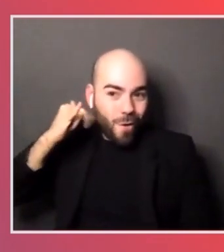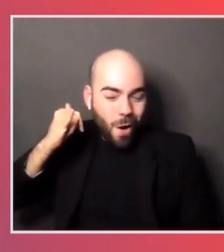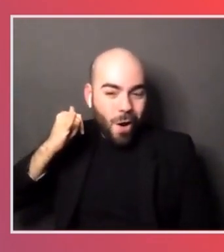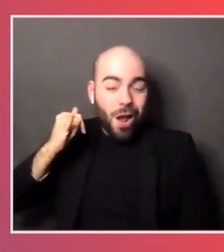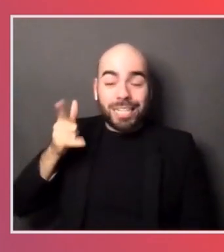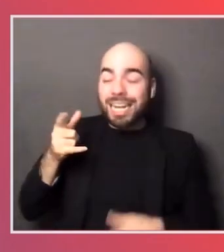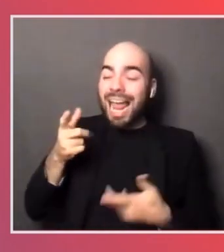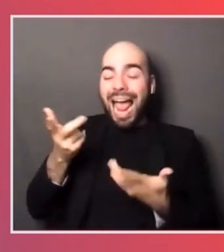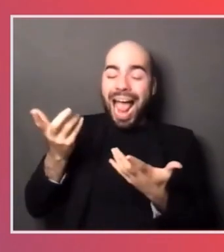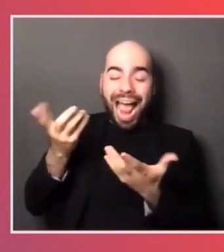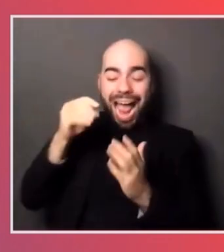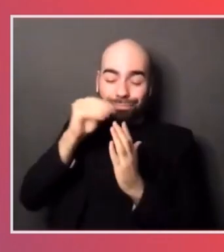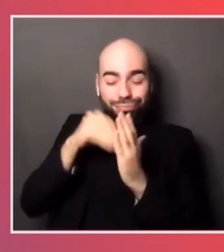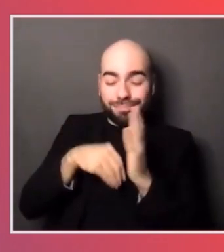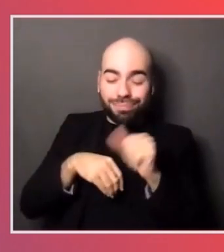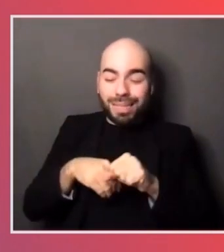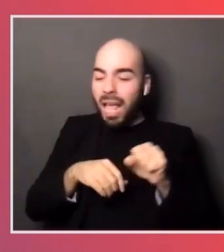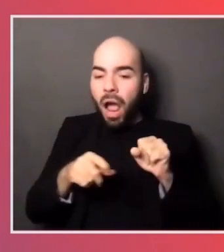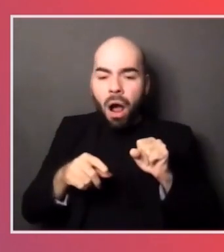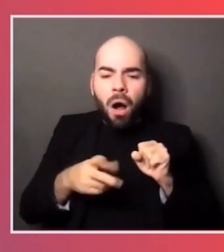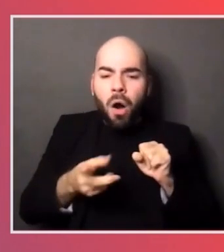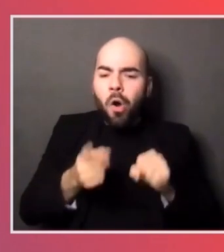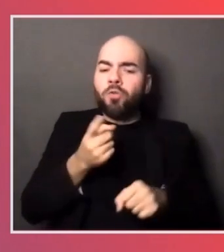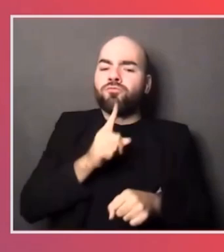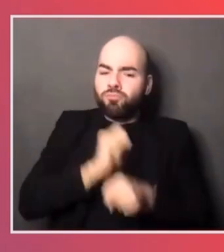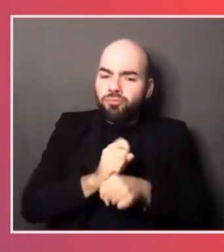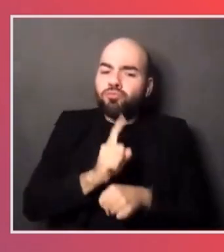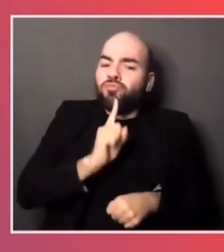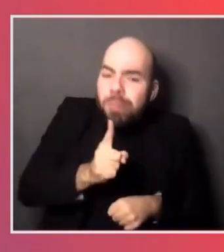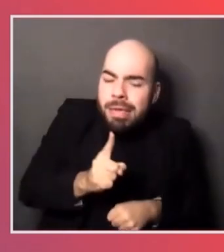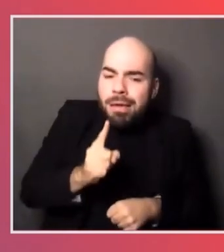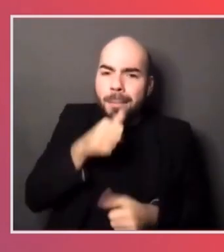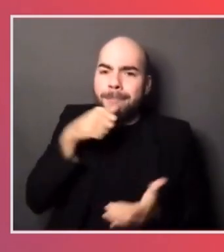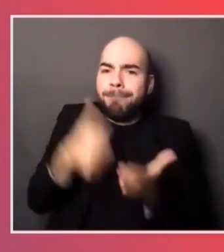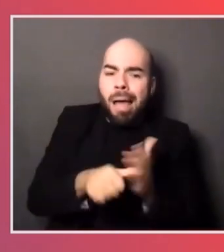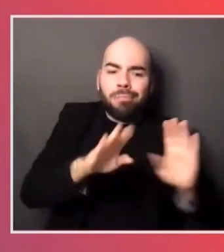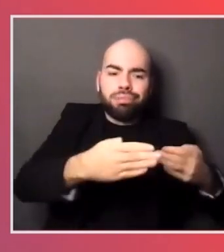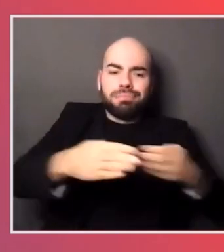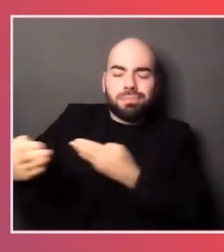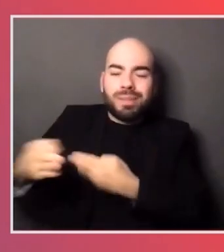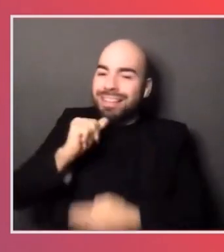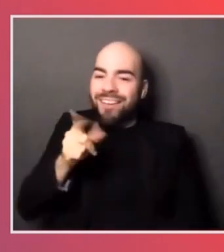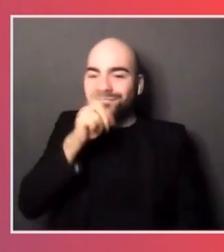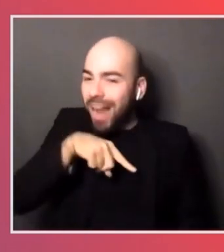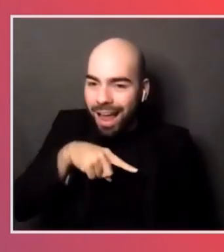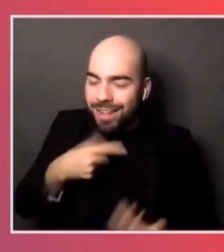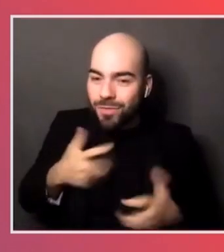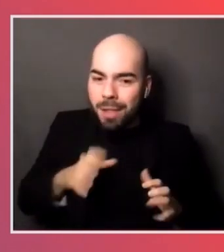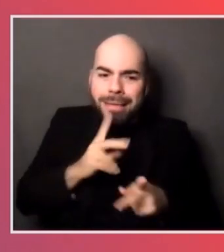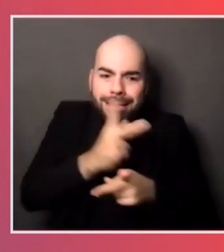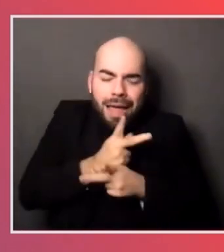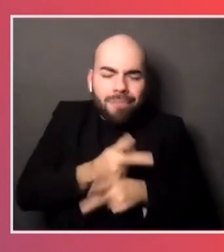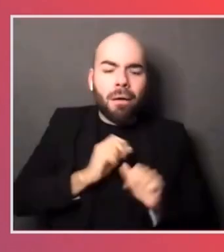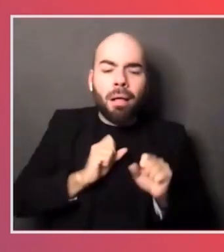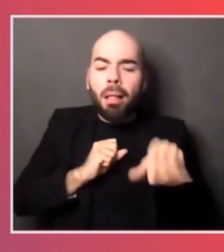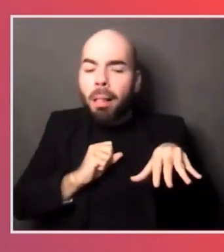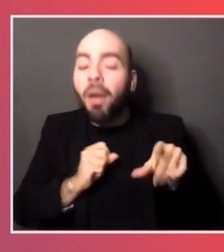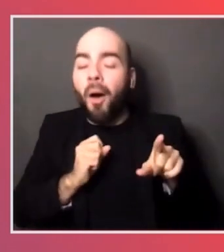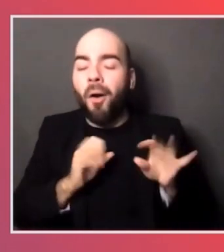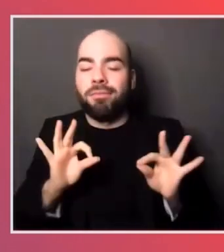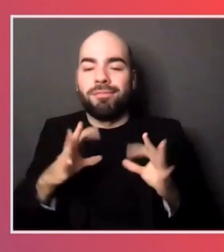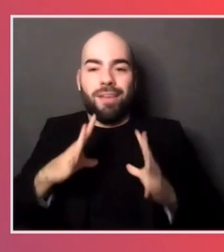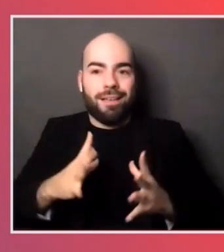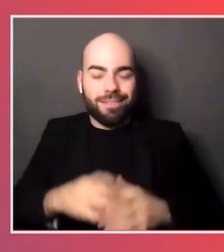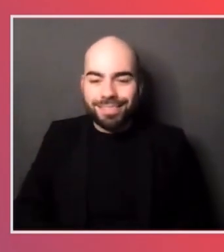All right, good. Well, we have a bunch of fun stuff planned for all of you today. But first, we're going to open it up to some questions that are